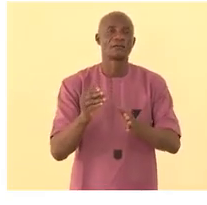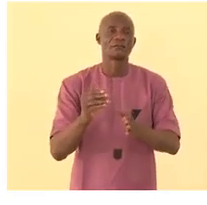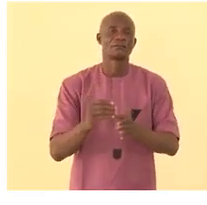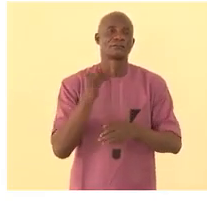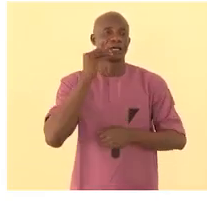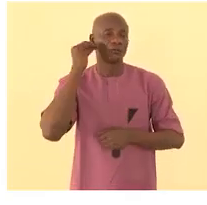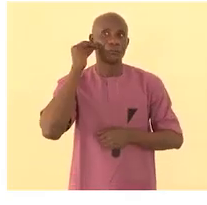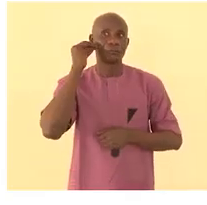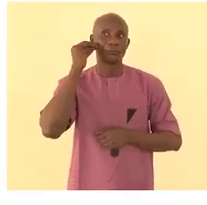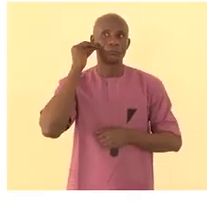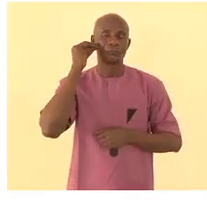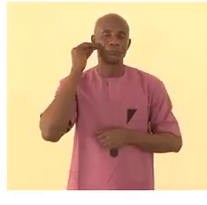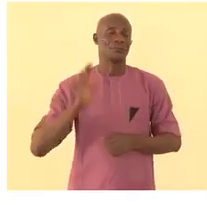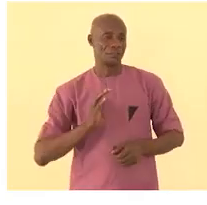destiny.